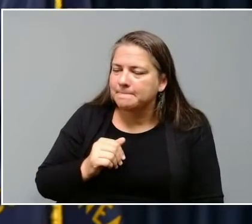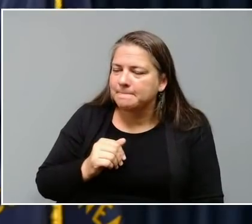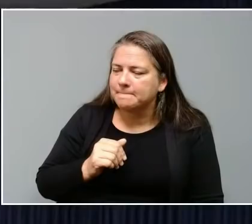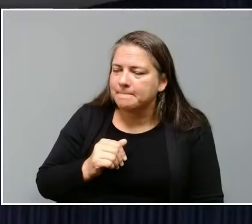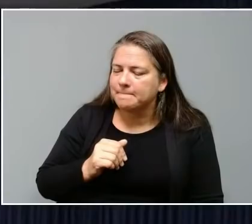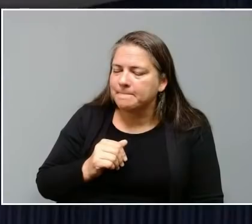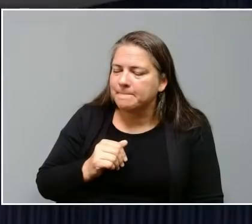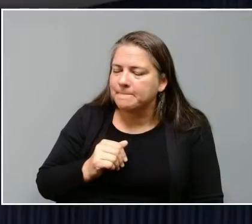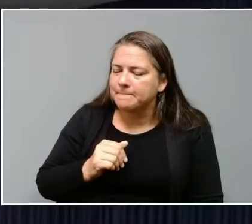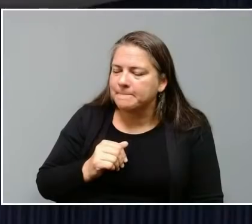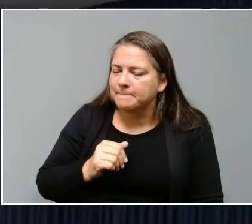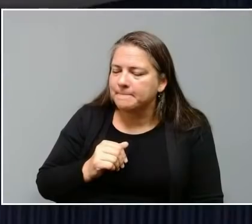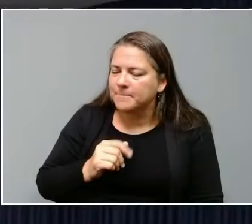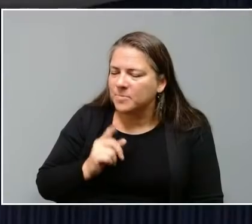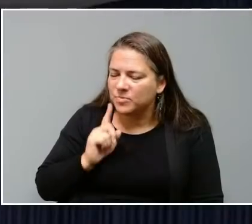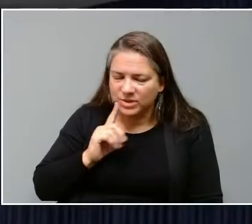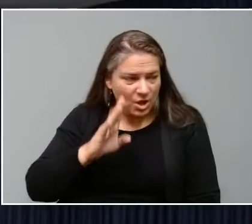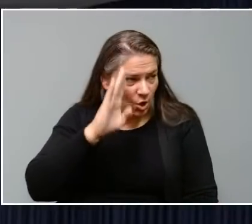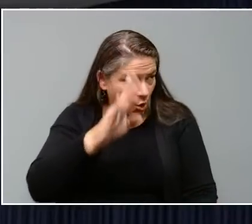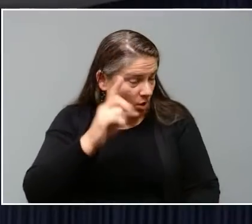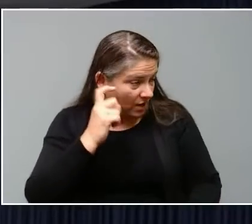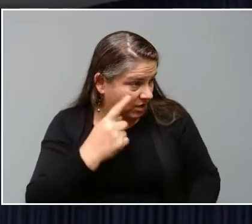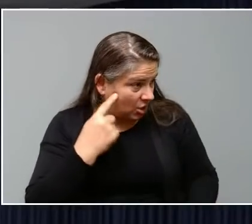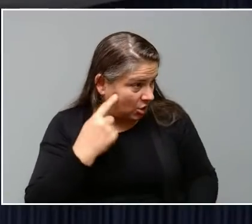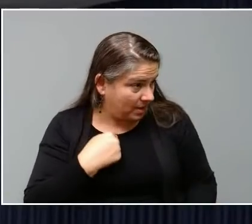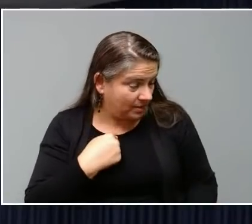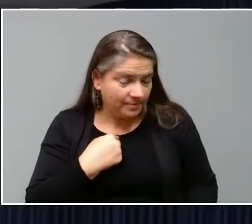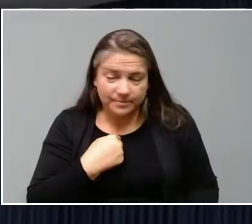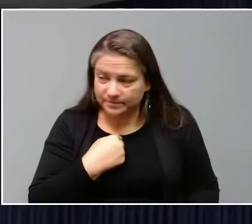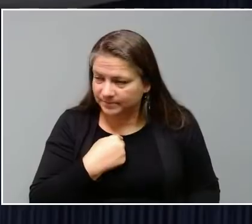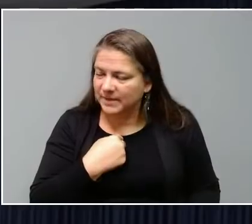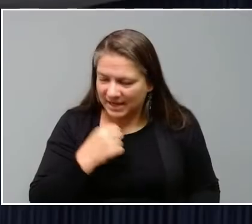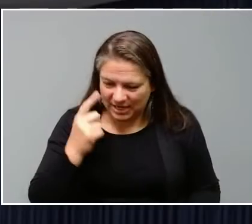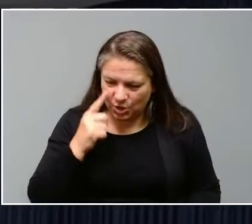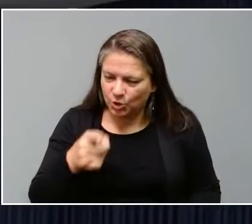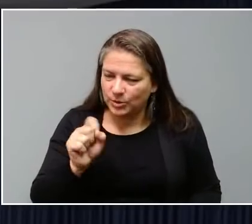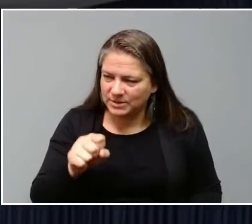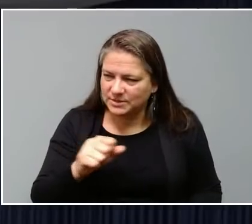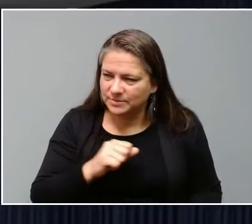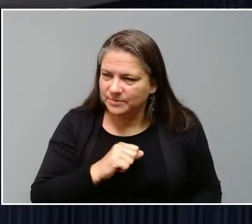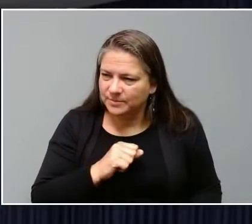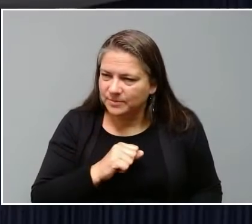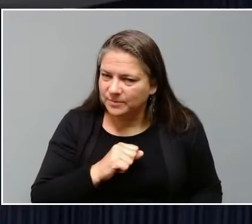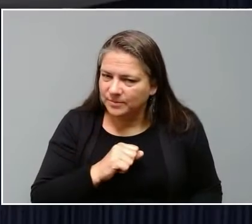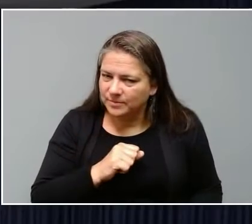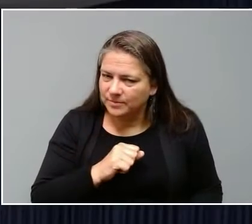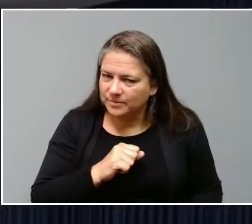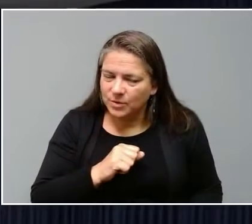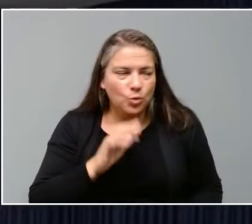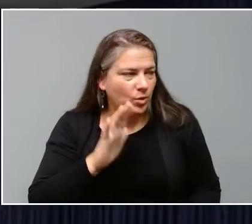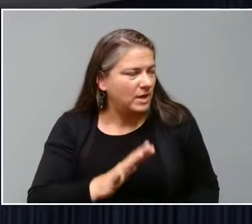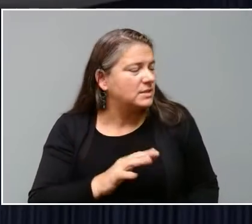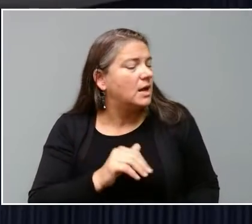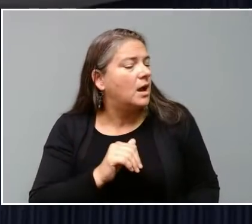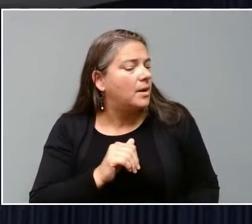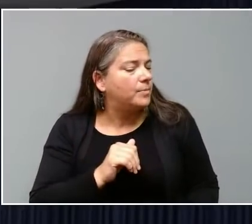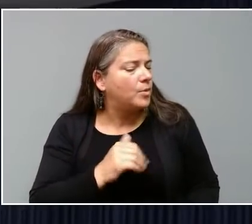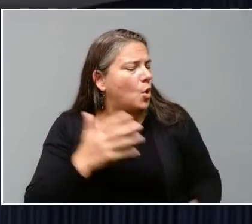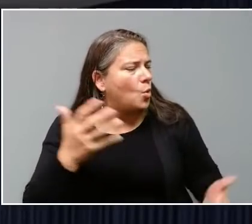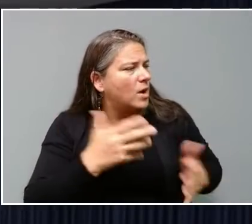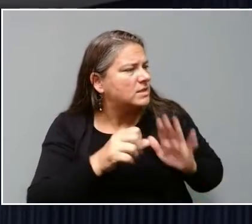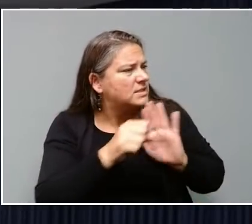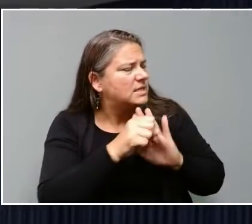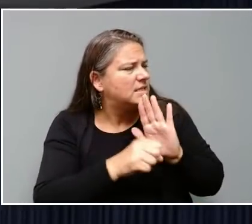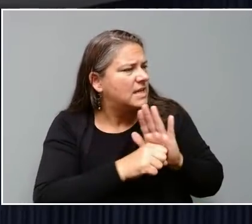Hi, Governor. Can you hear me? I can hear you. Great. What are the state's